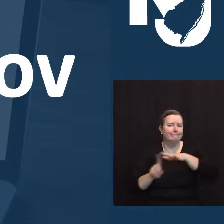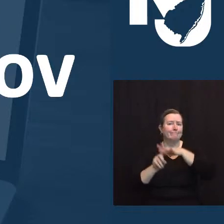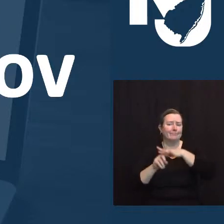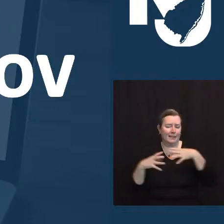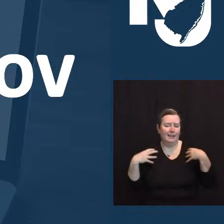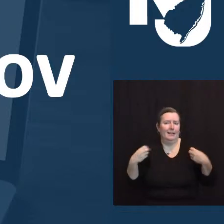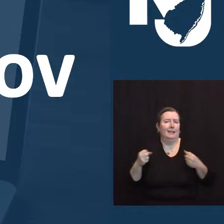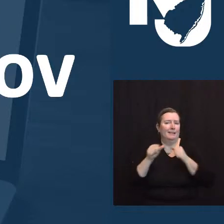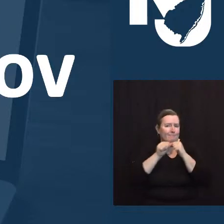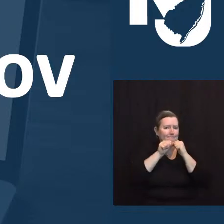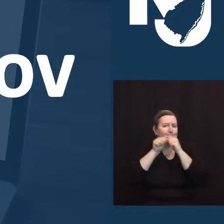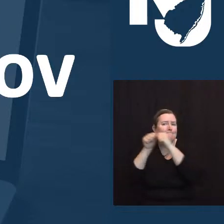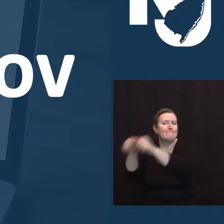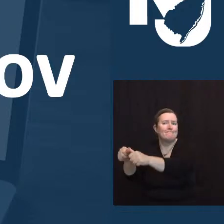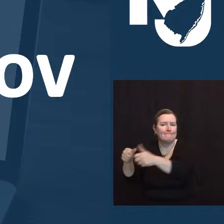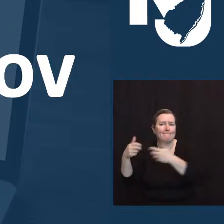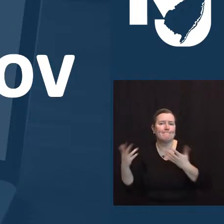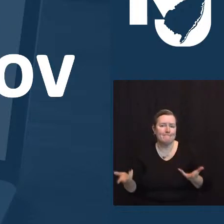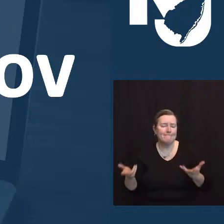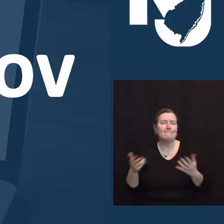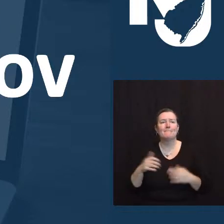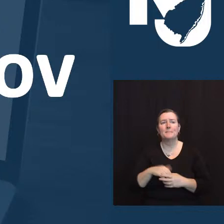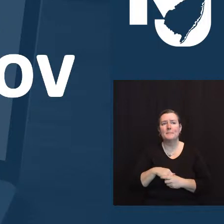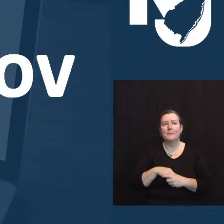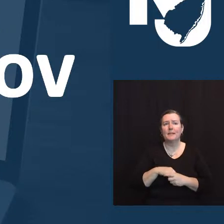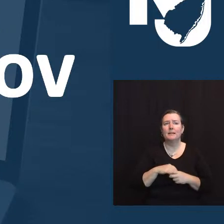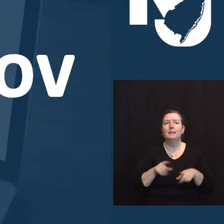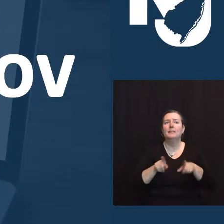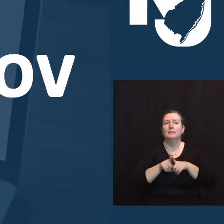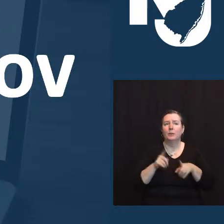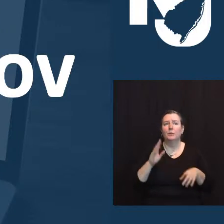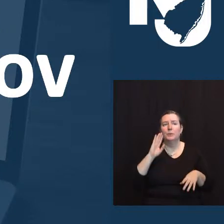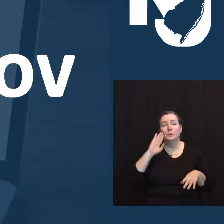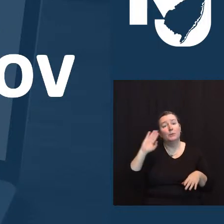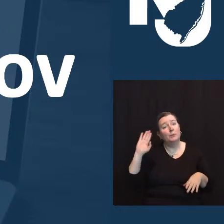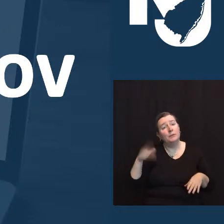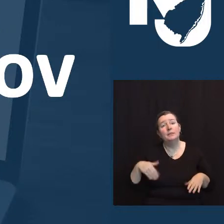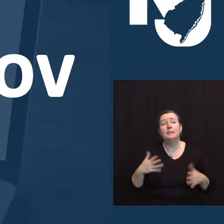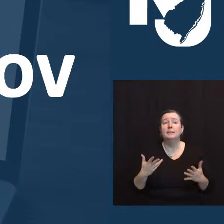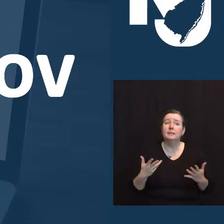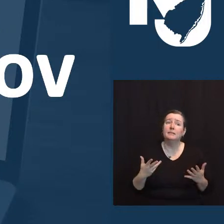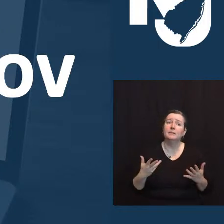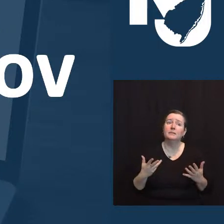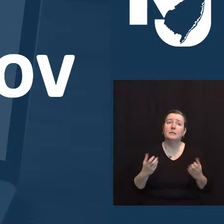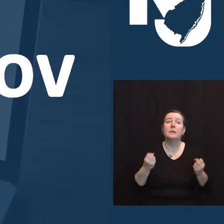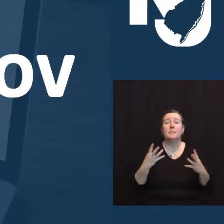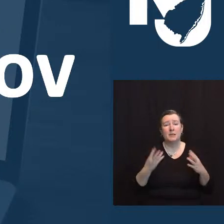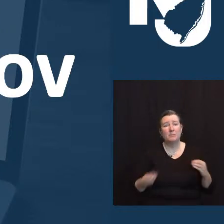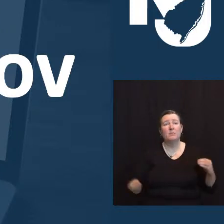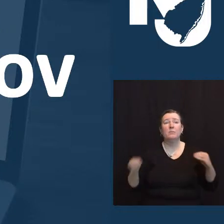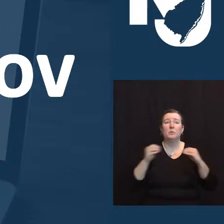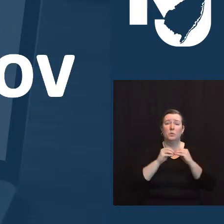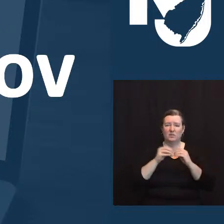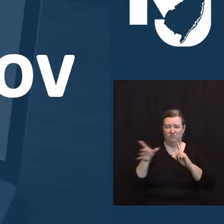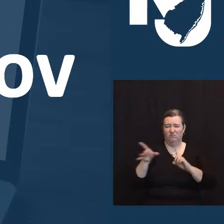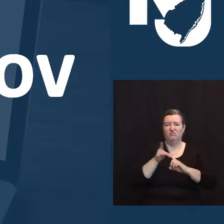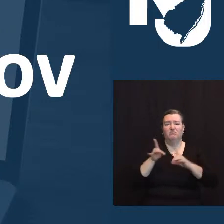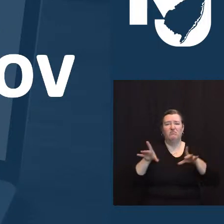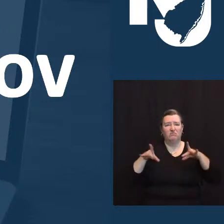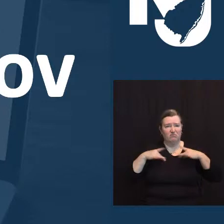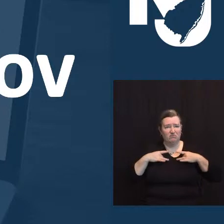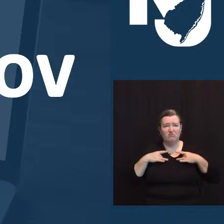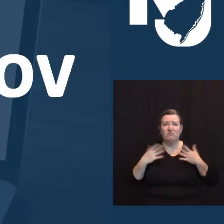recovery. We also know that there are likely many more who had contracted this virus but have never known